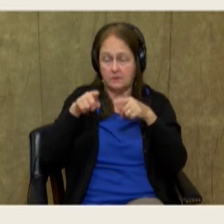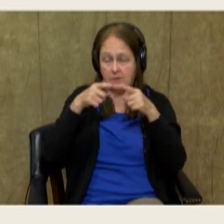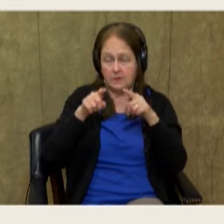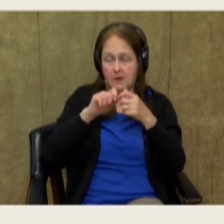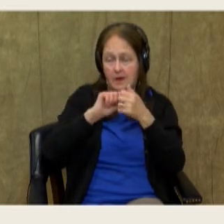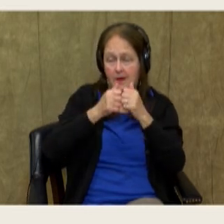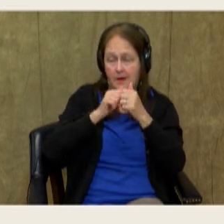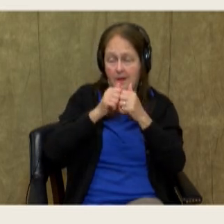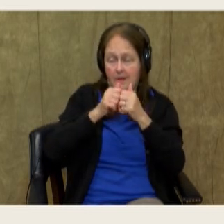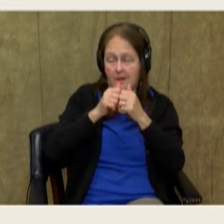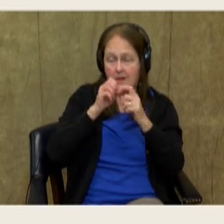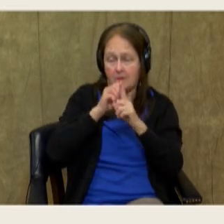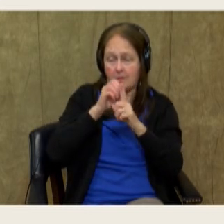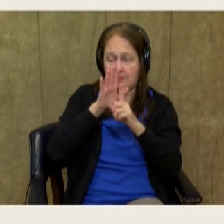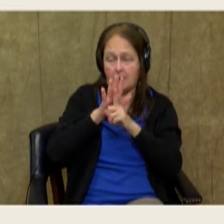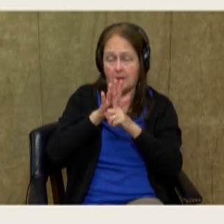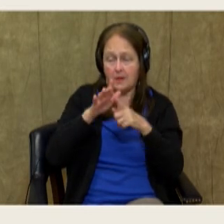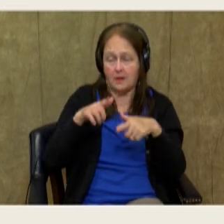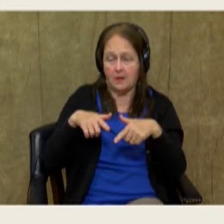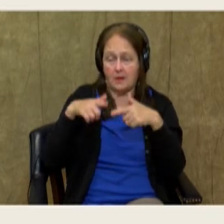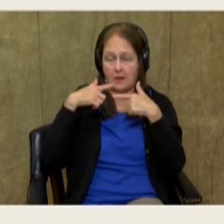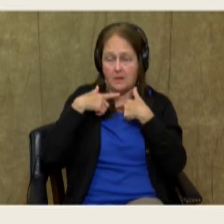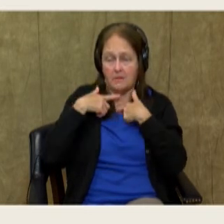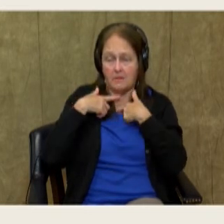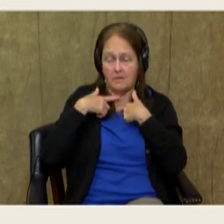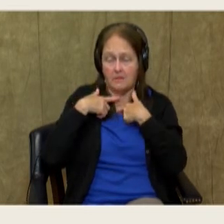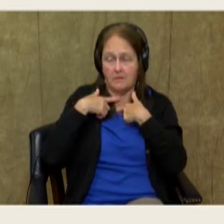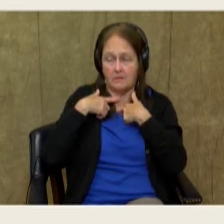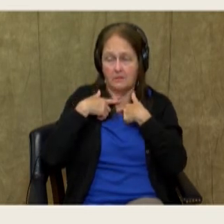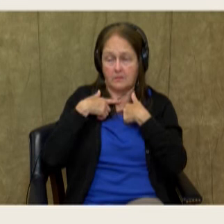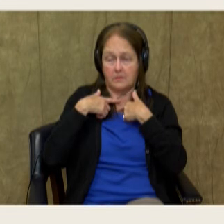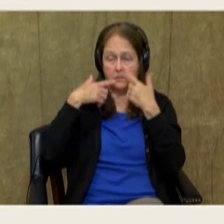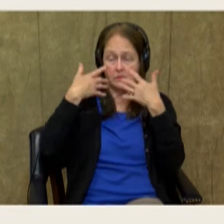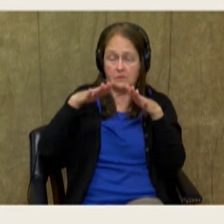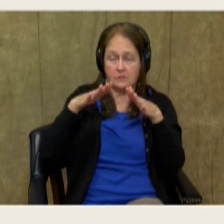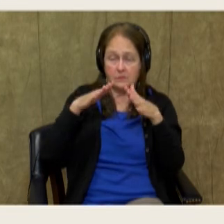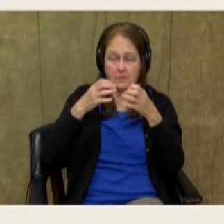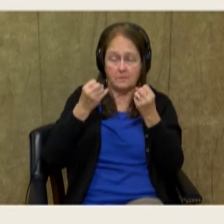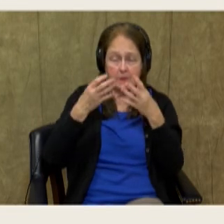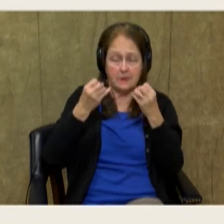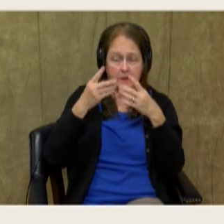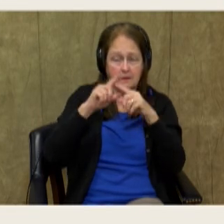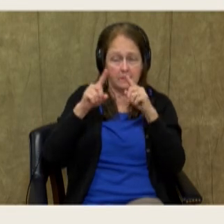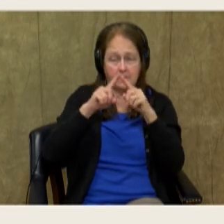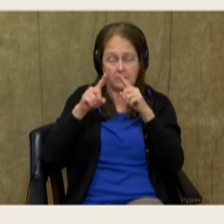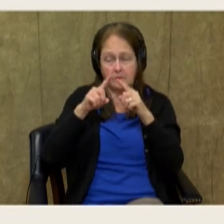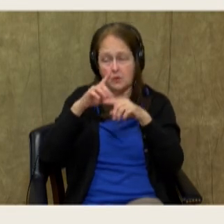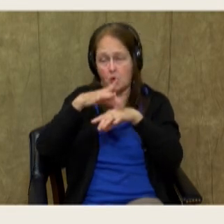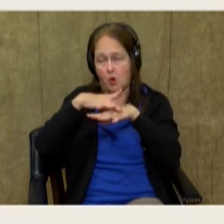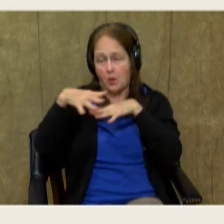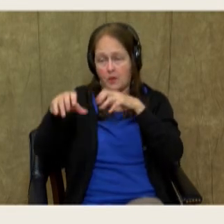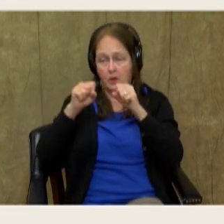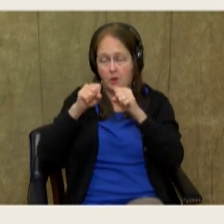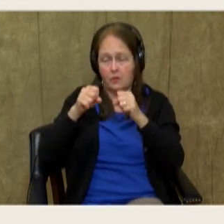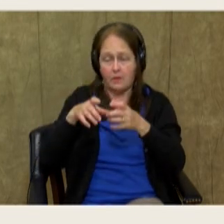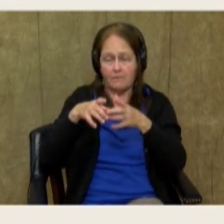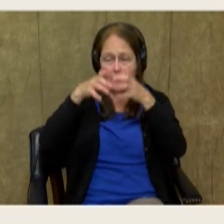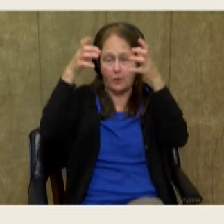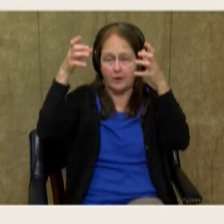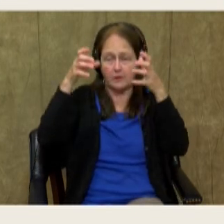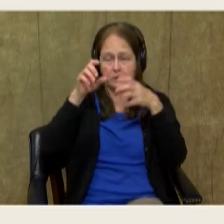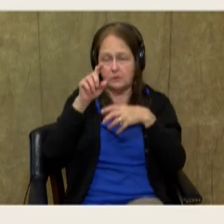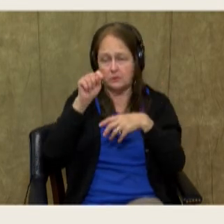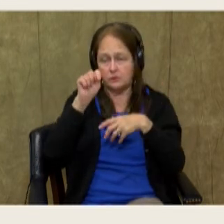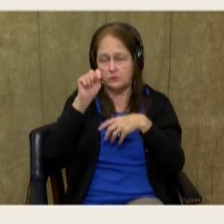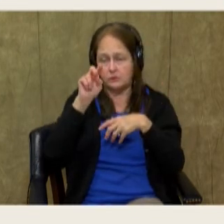how they impact life in Southeast Asia. So we've talked about that. Numerous hazards here, from earthquakes, volcanoes,